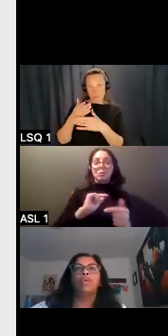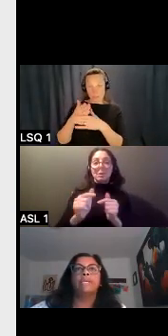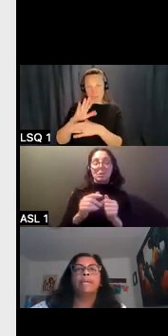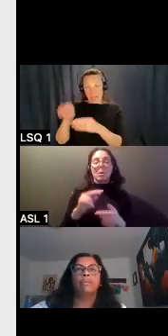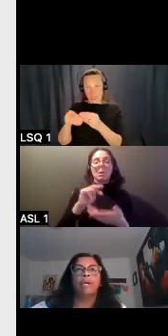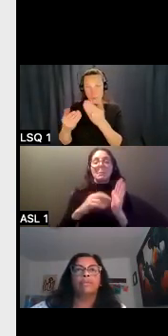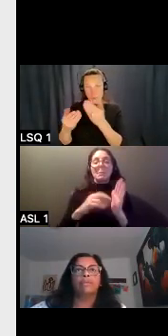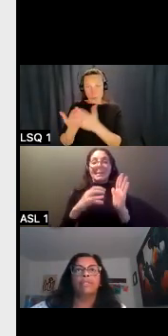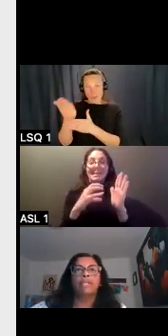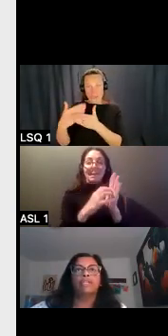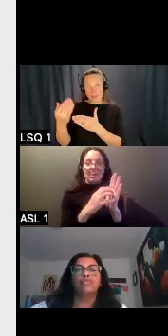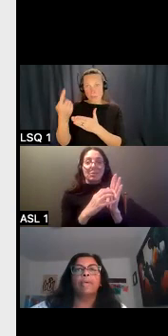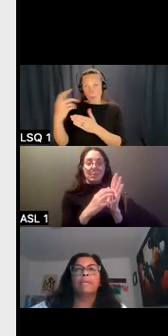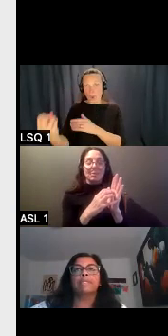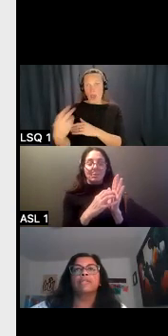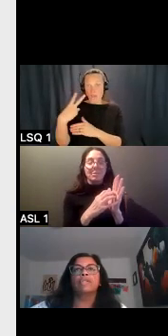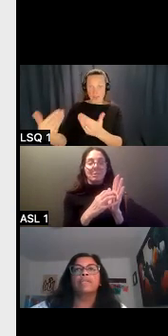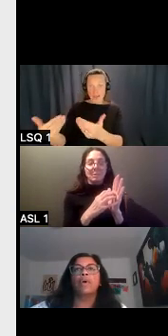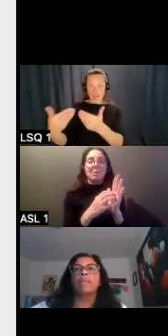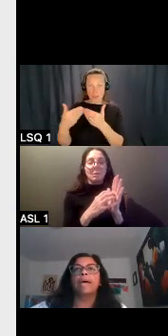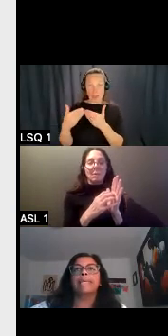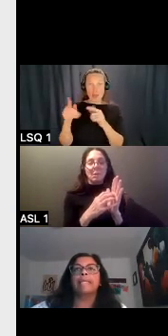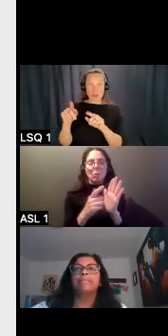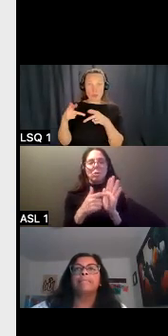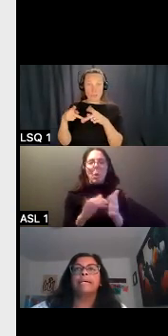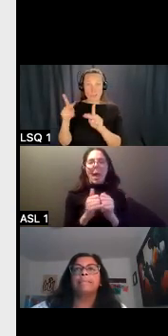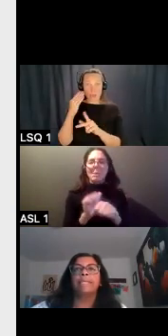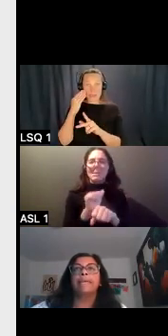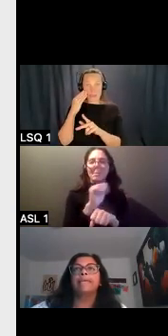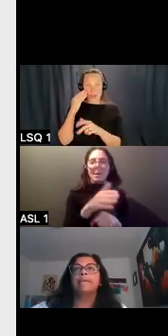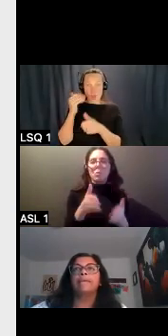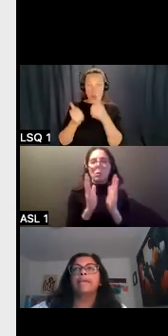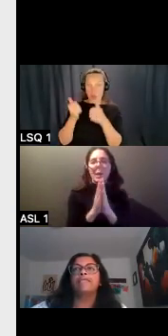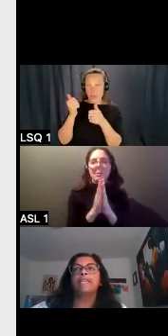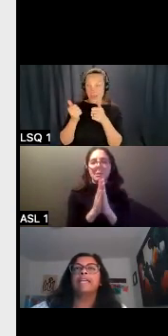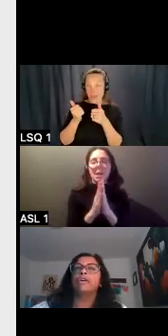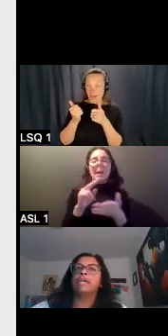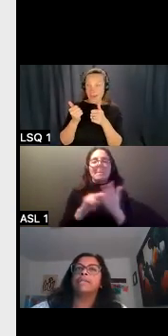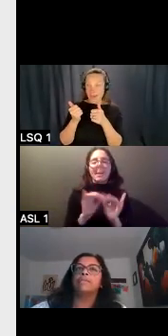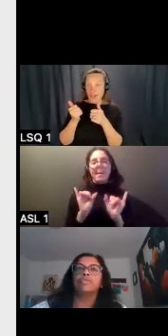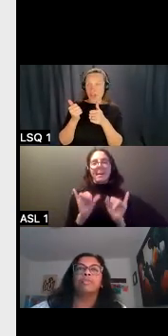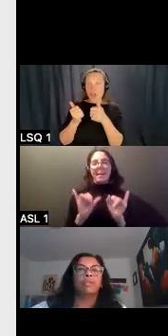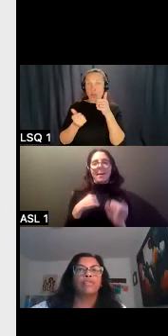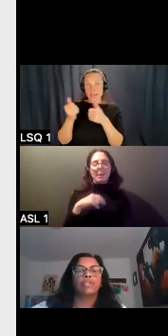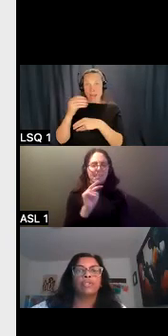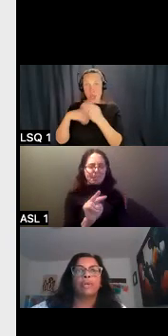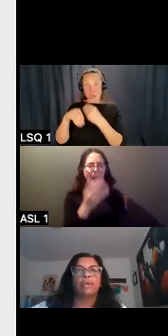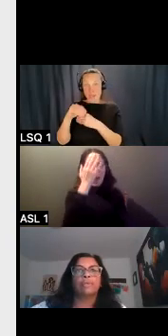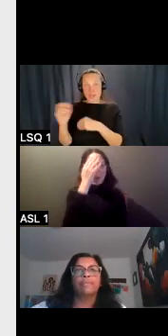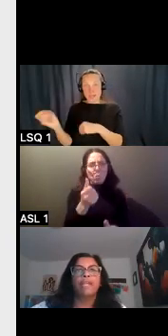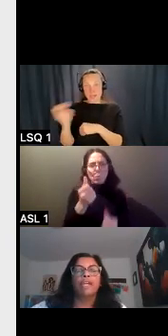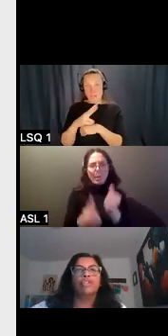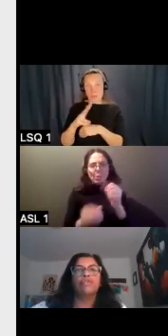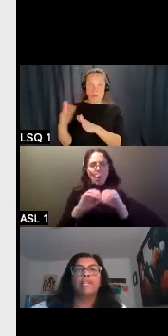section where to send my request will permit you to know by which way and which organizations